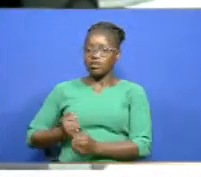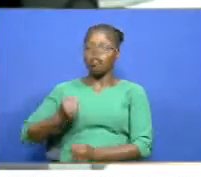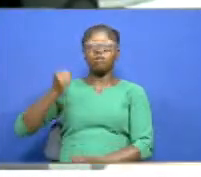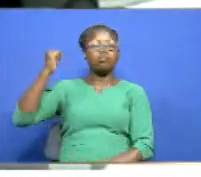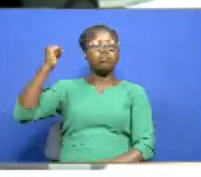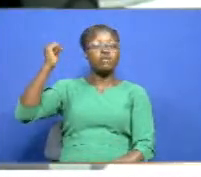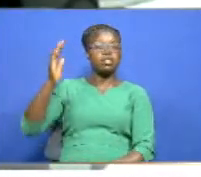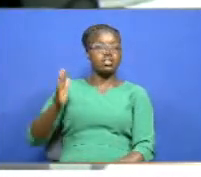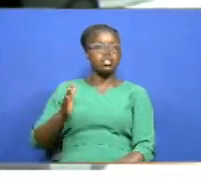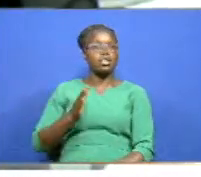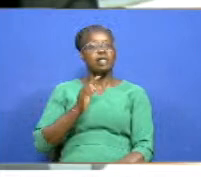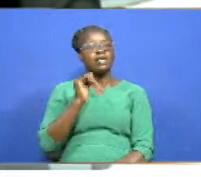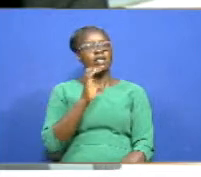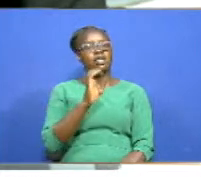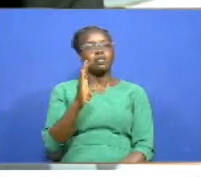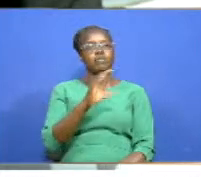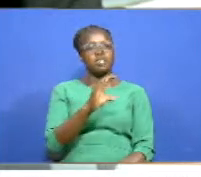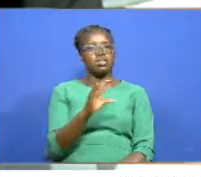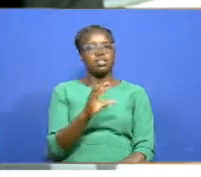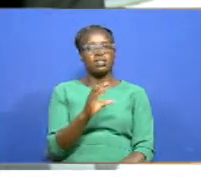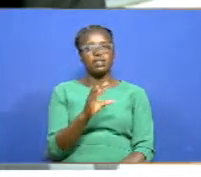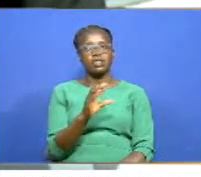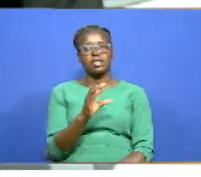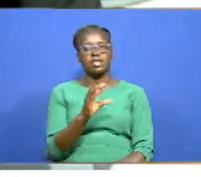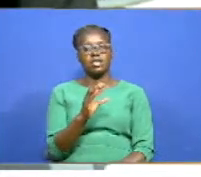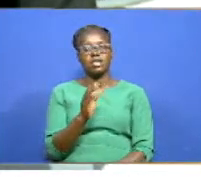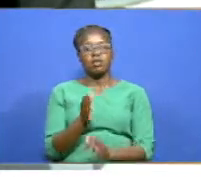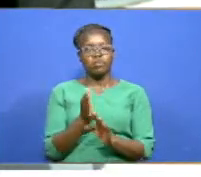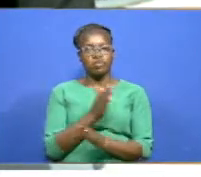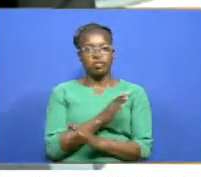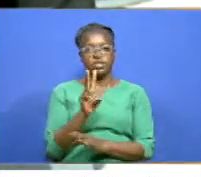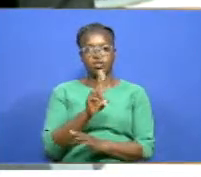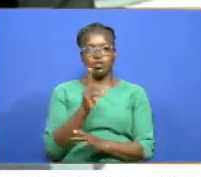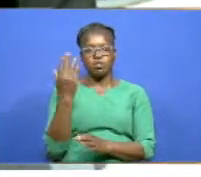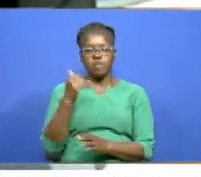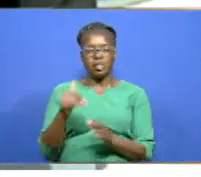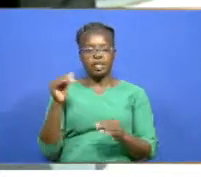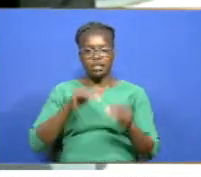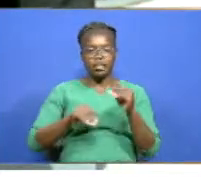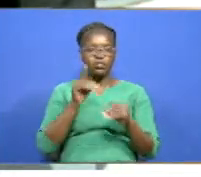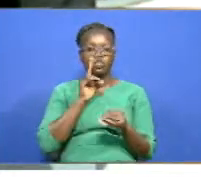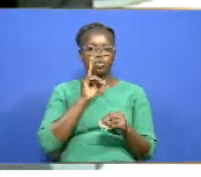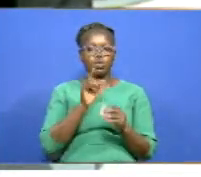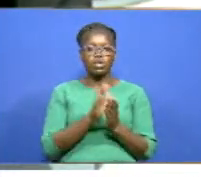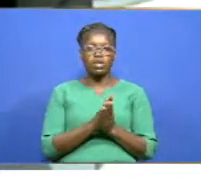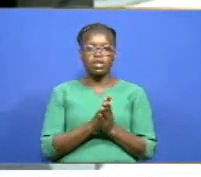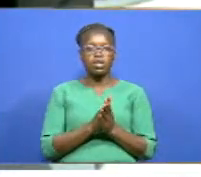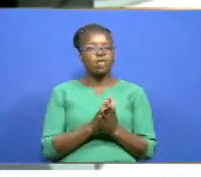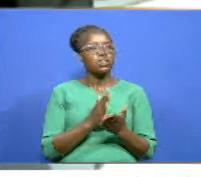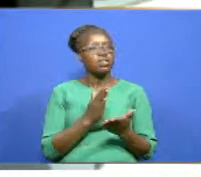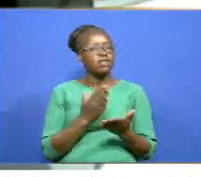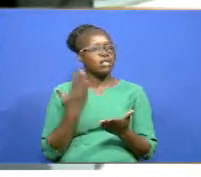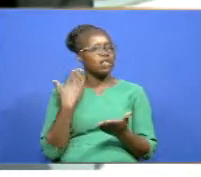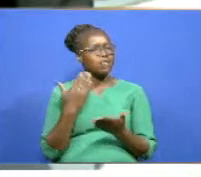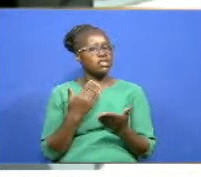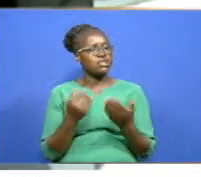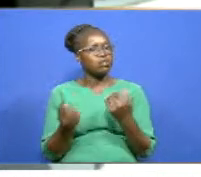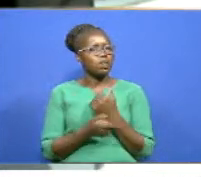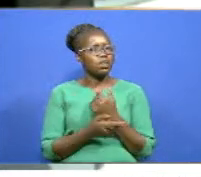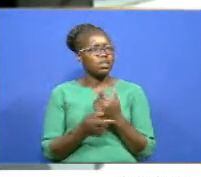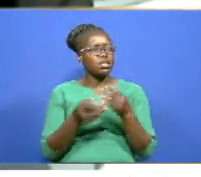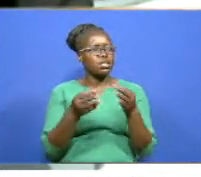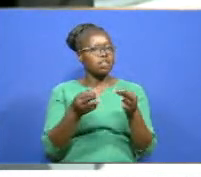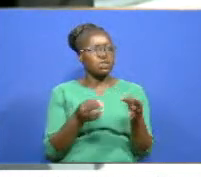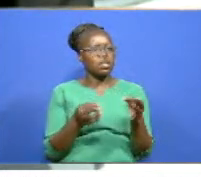IEBC, before we go to the Kabuchai and the Matungu by-elections, Treasury did talk about last month, I think they talked